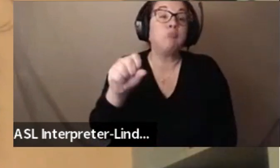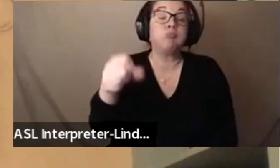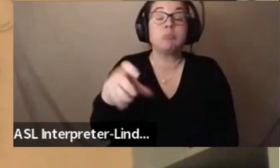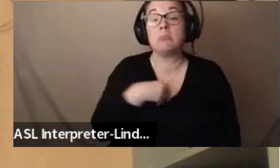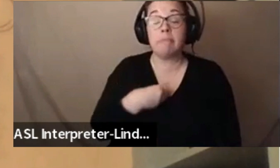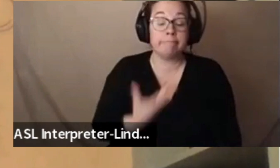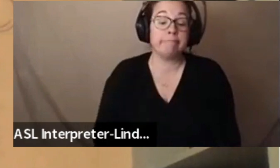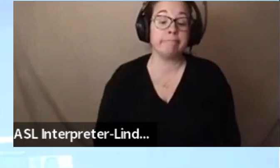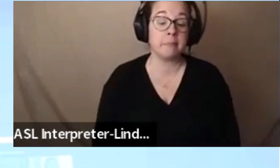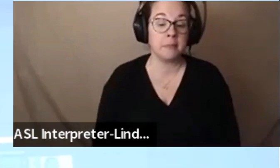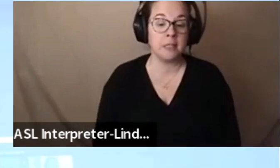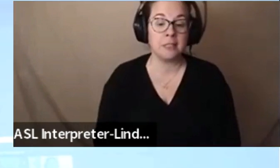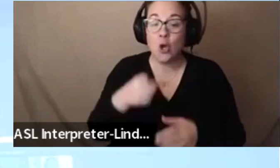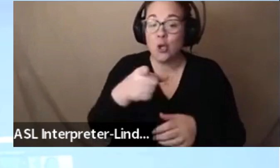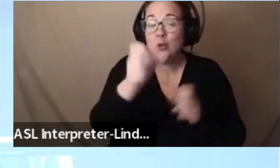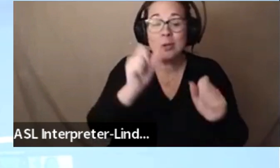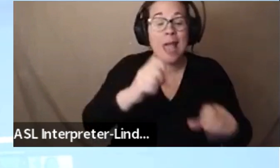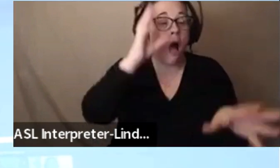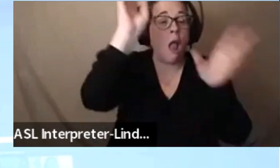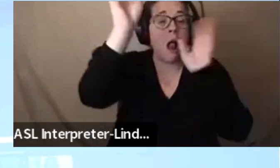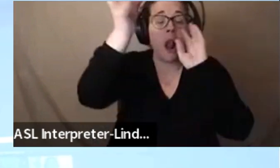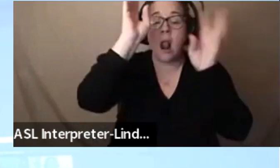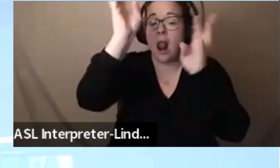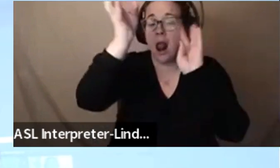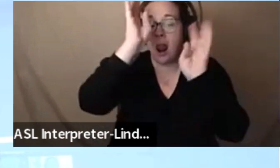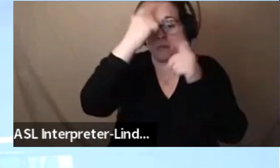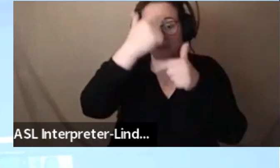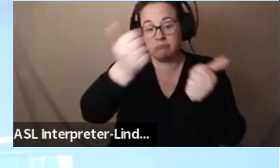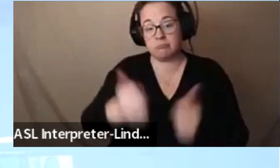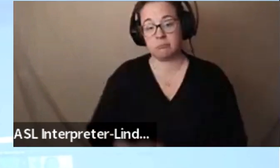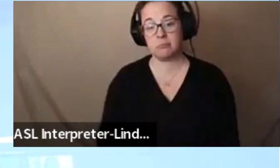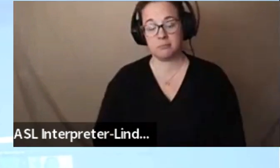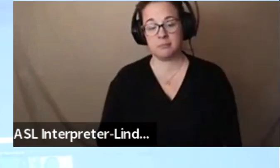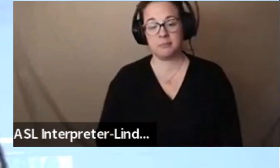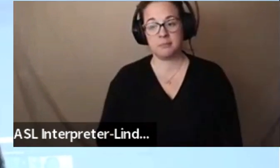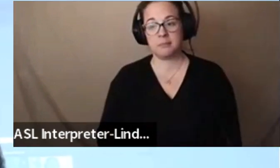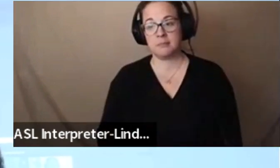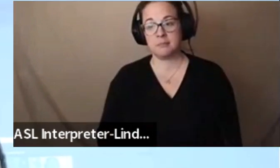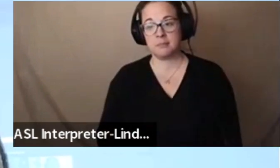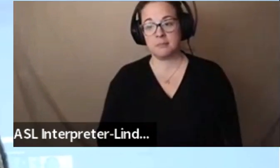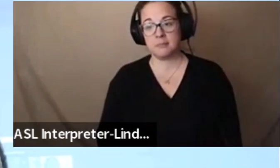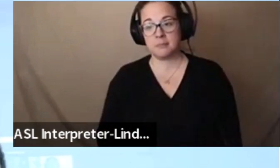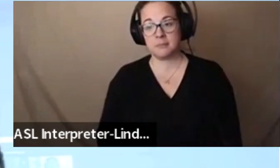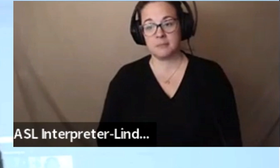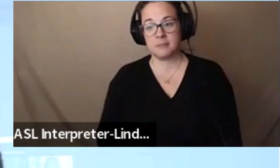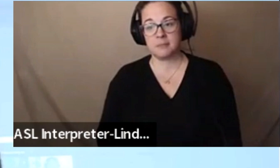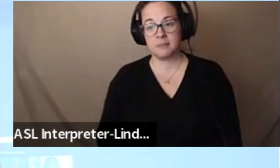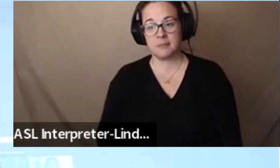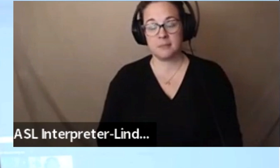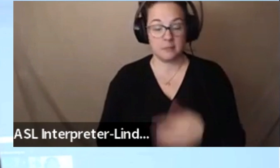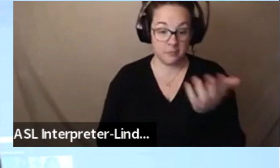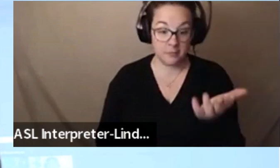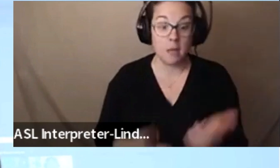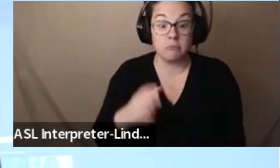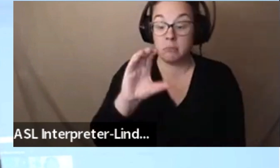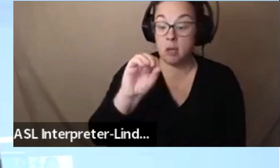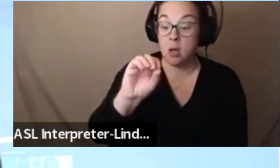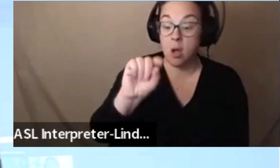So it's clearly, and people have accepted it. So you can be as creative as you want to